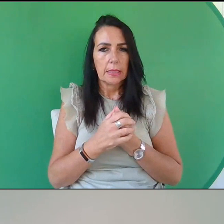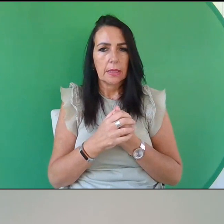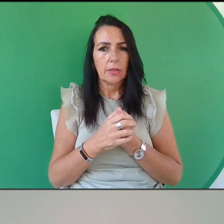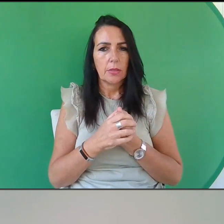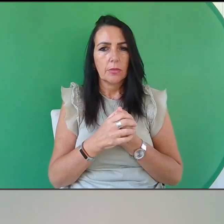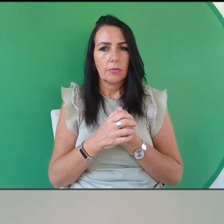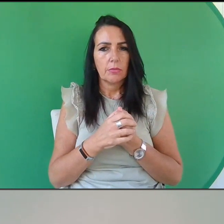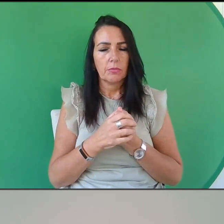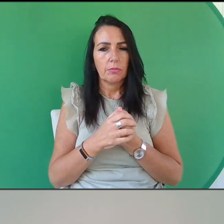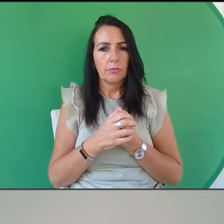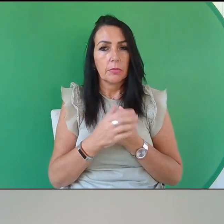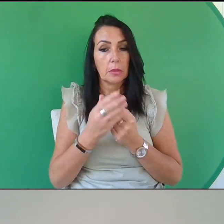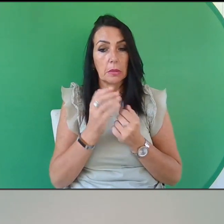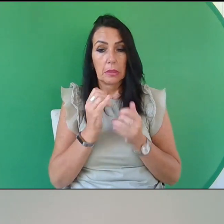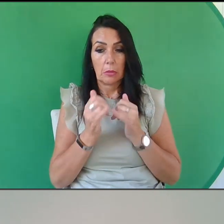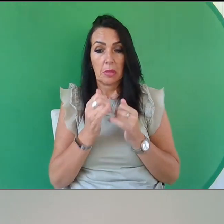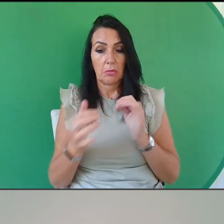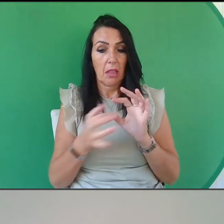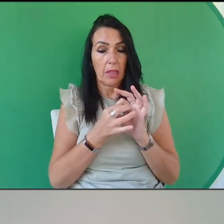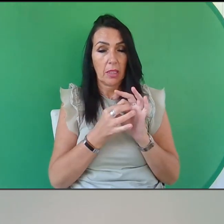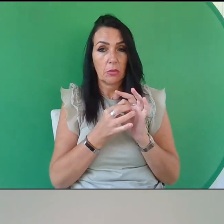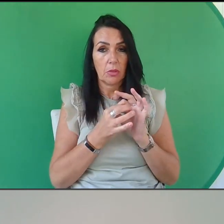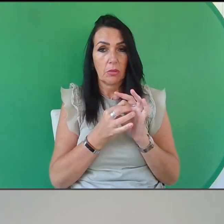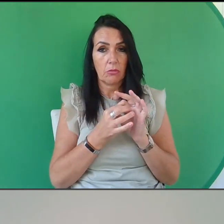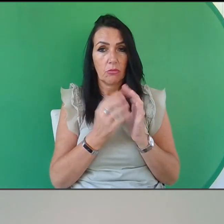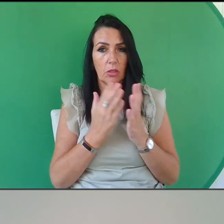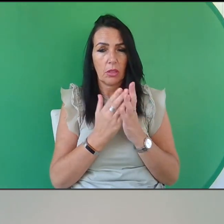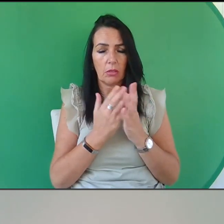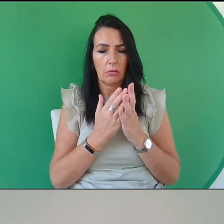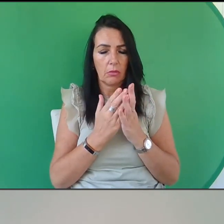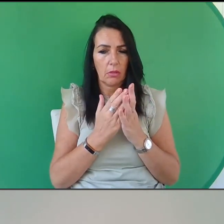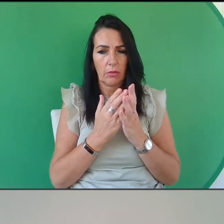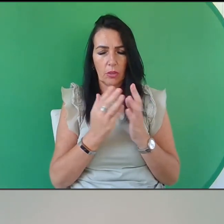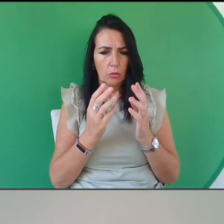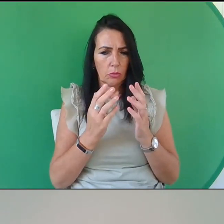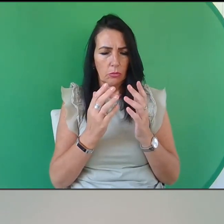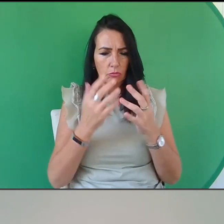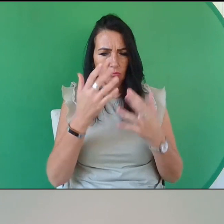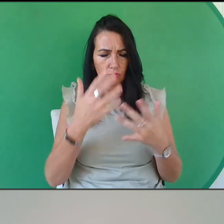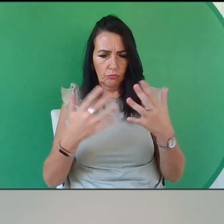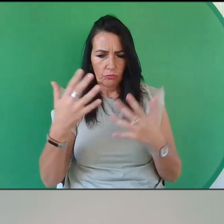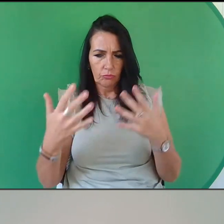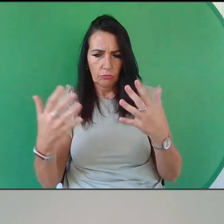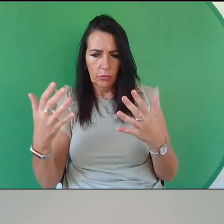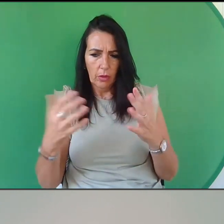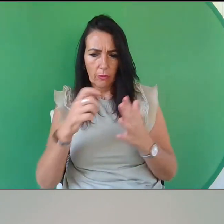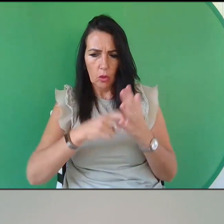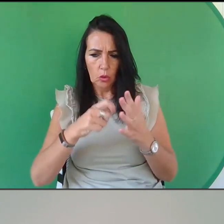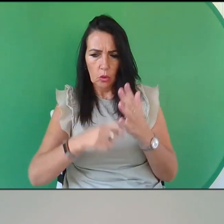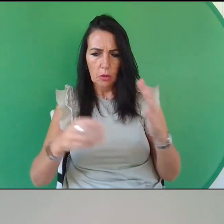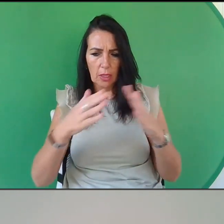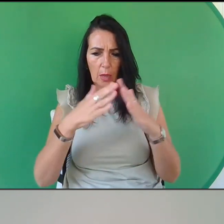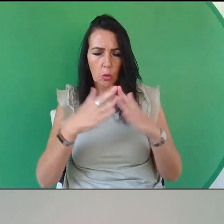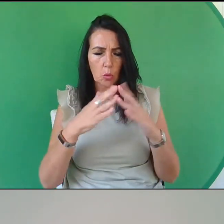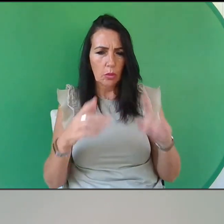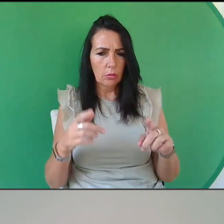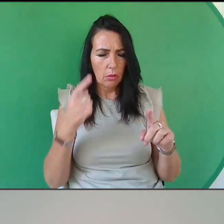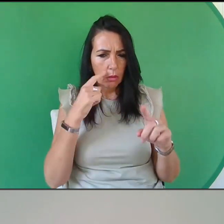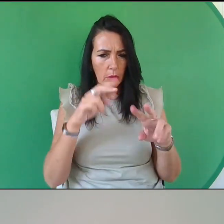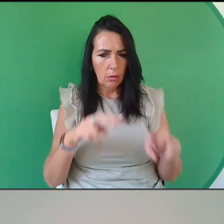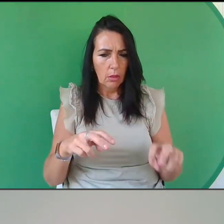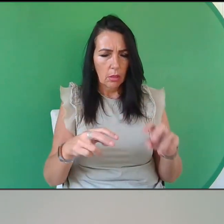think some of that comes back to really breaking that journey down for your consumers and your householders. So sort of going